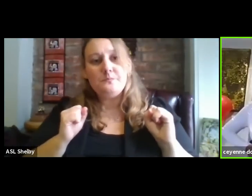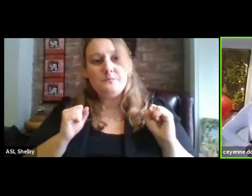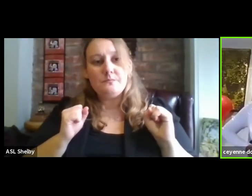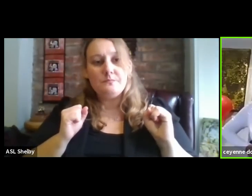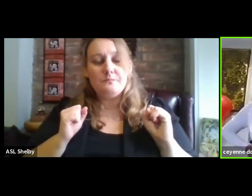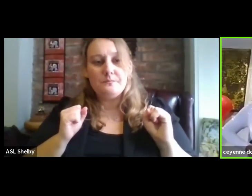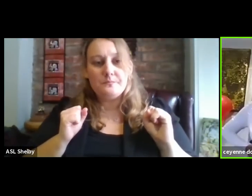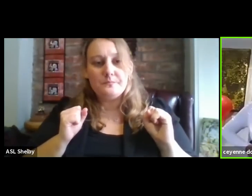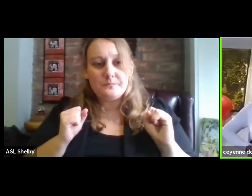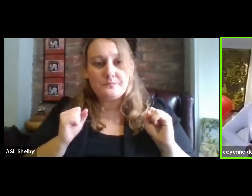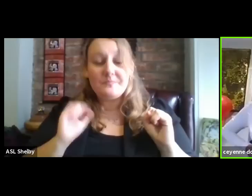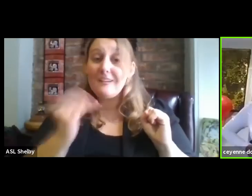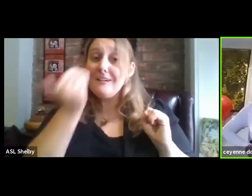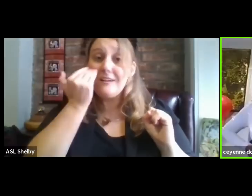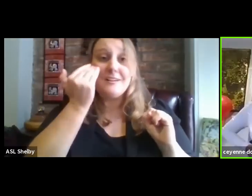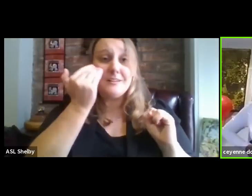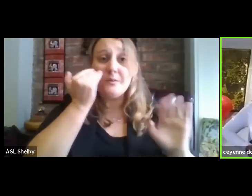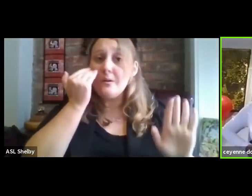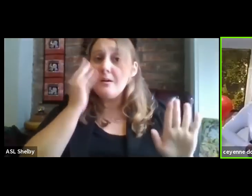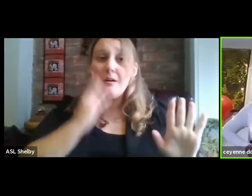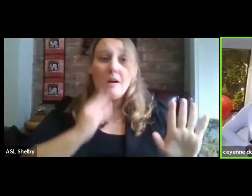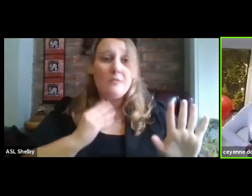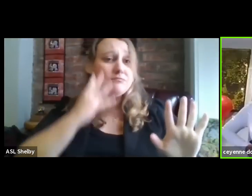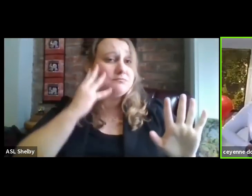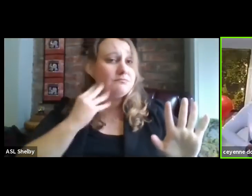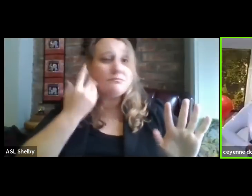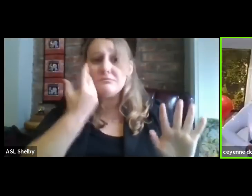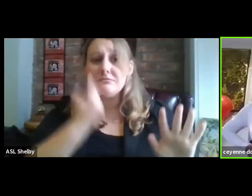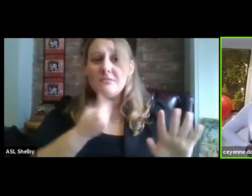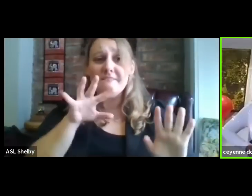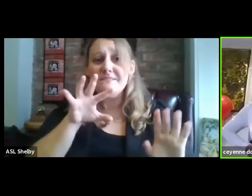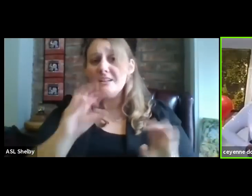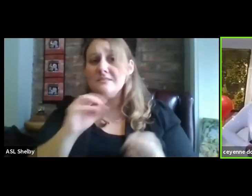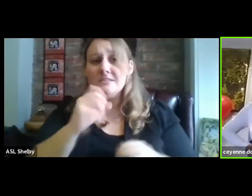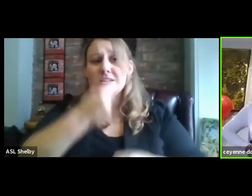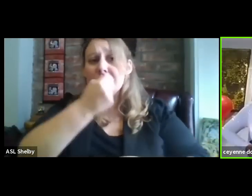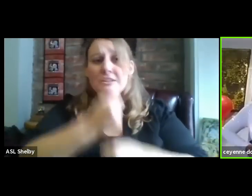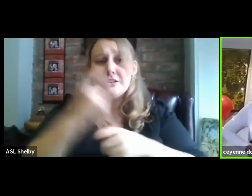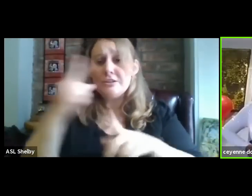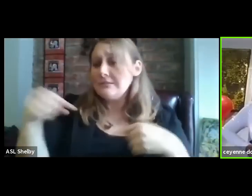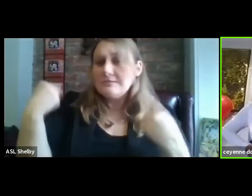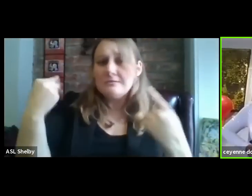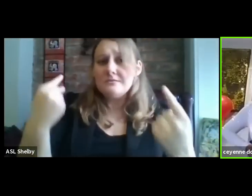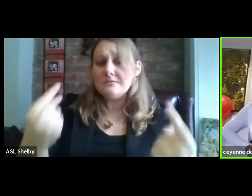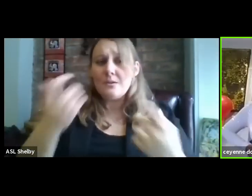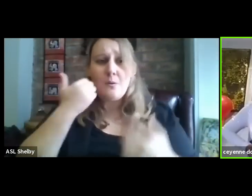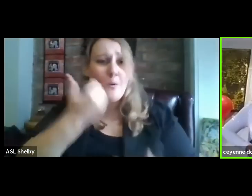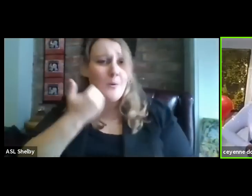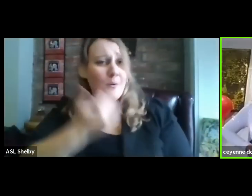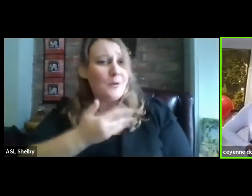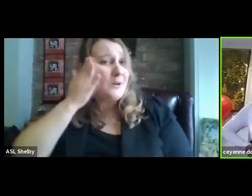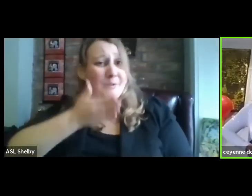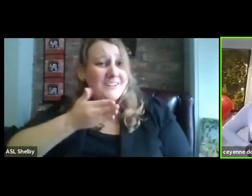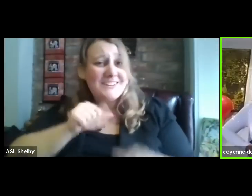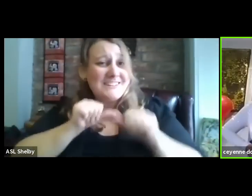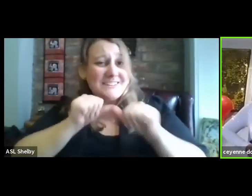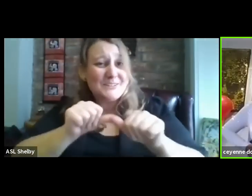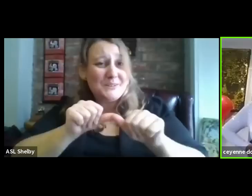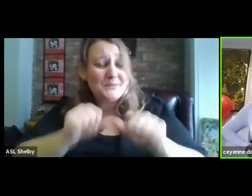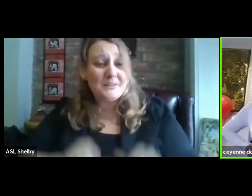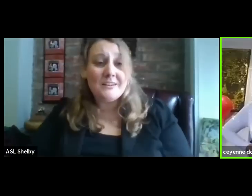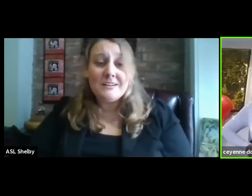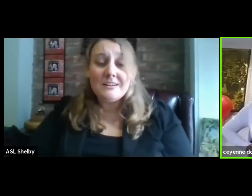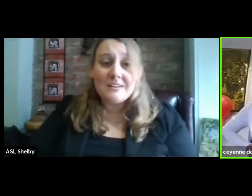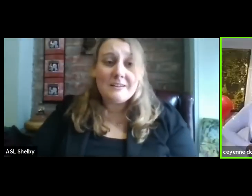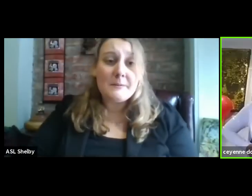an old hoe and will be a hoe until the day I die, but I'm doing it in a different way. I stopped selling ads so I could sell